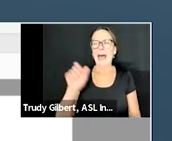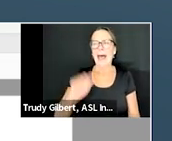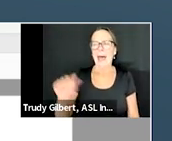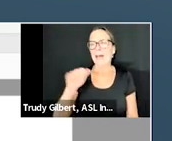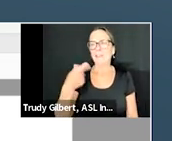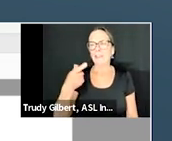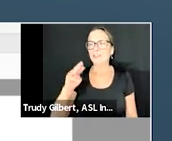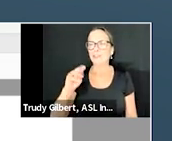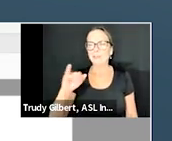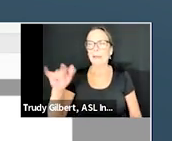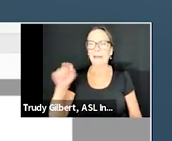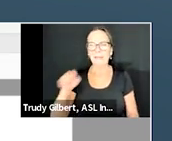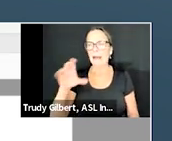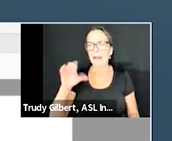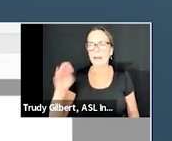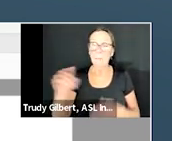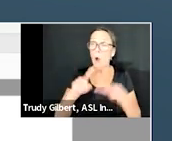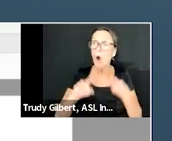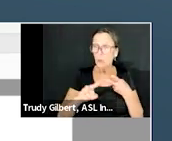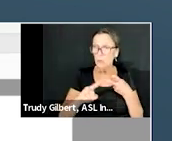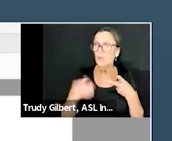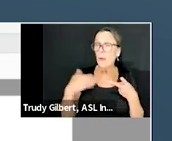There's also a Facebook group.